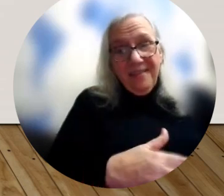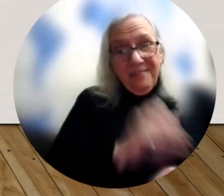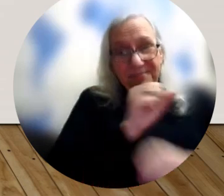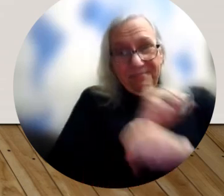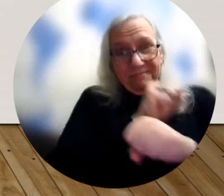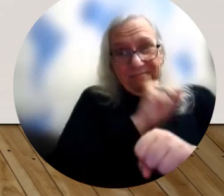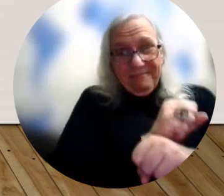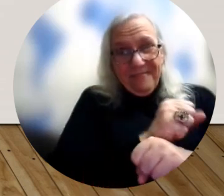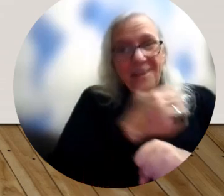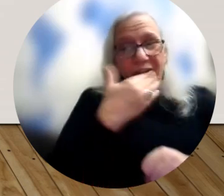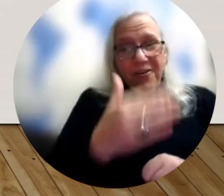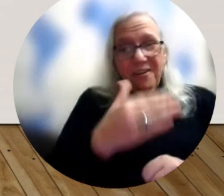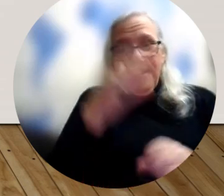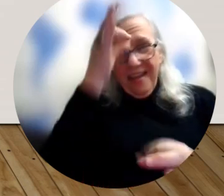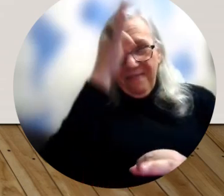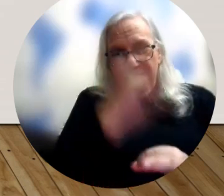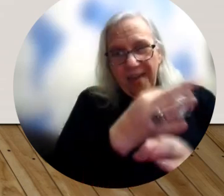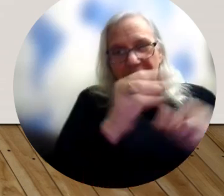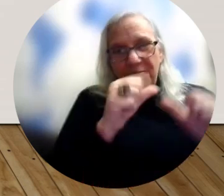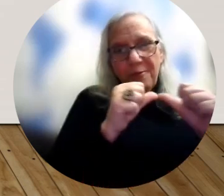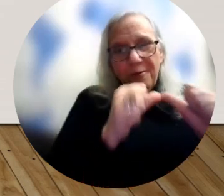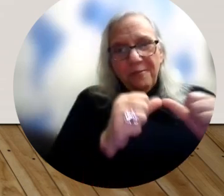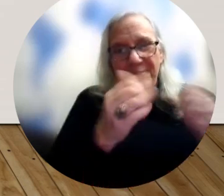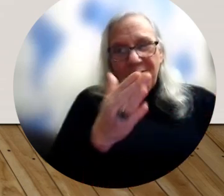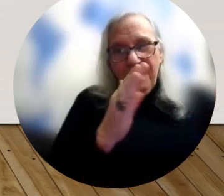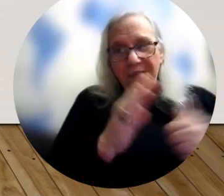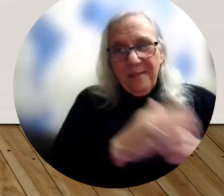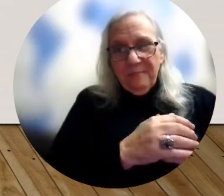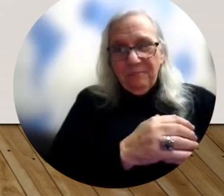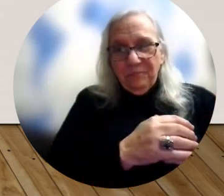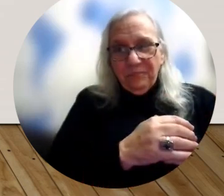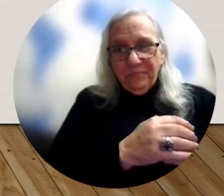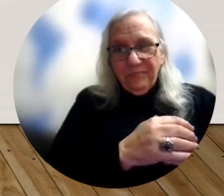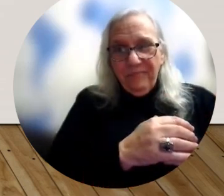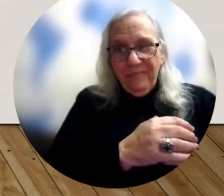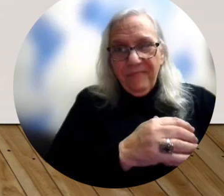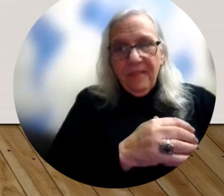"Well done, good and faithful servant."